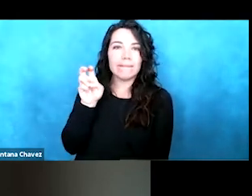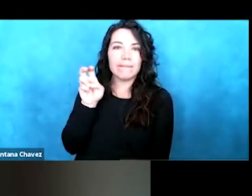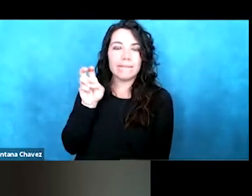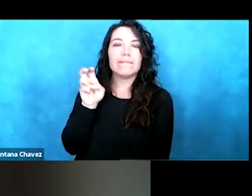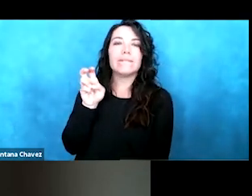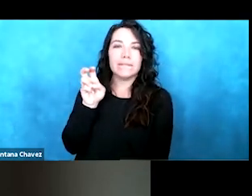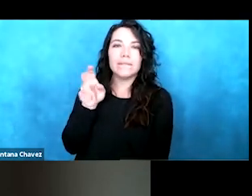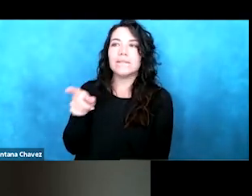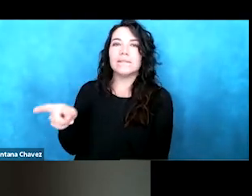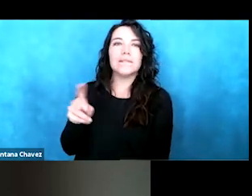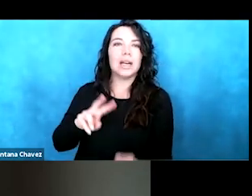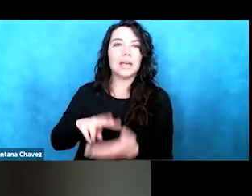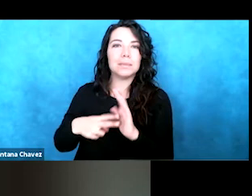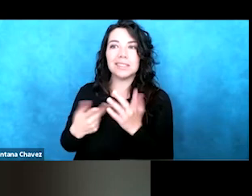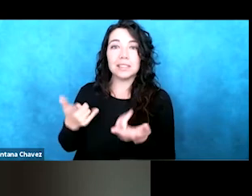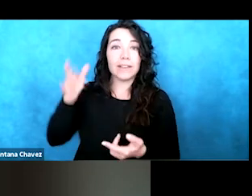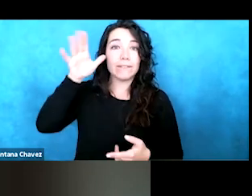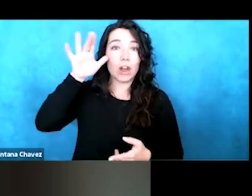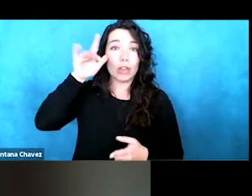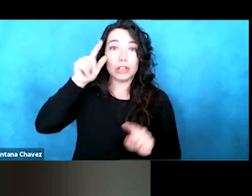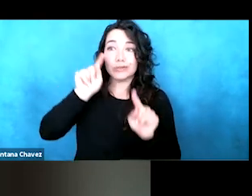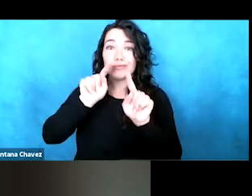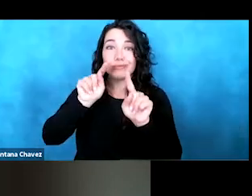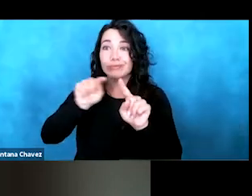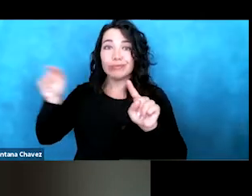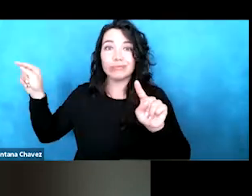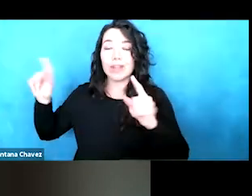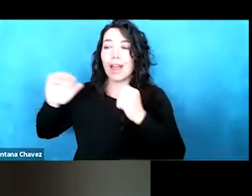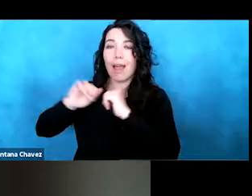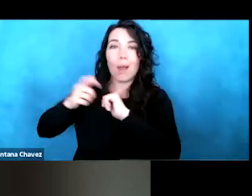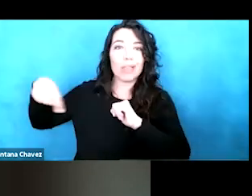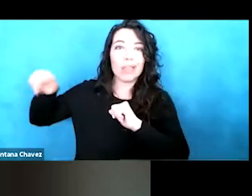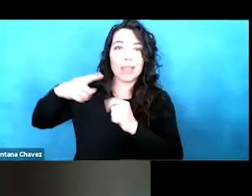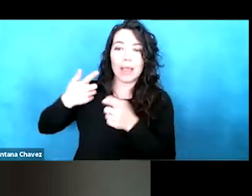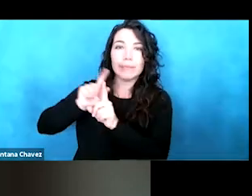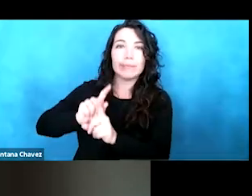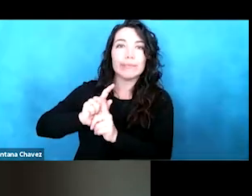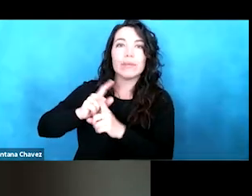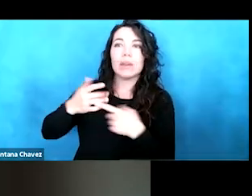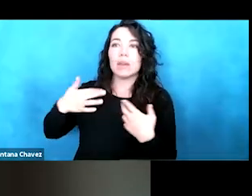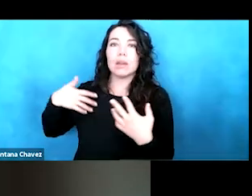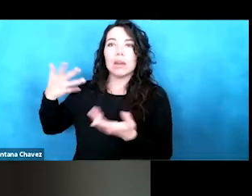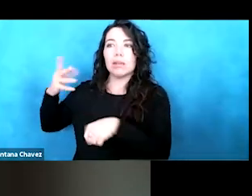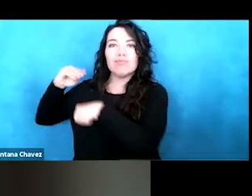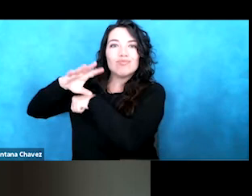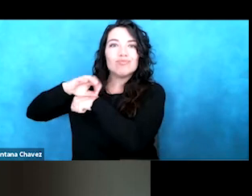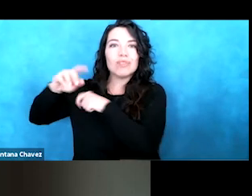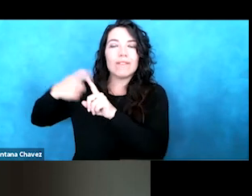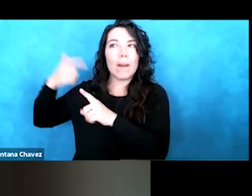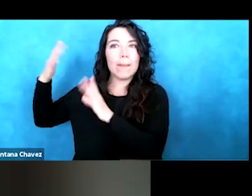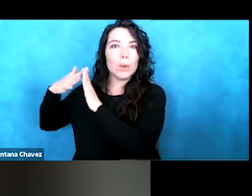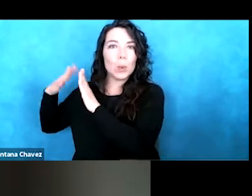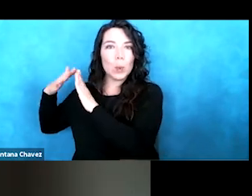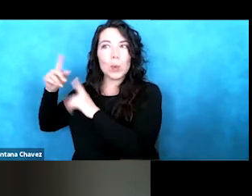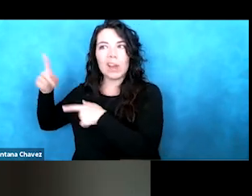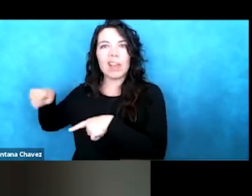fathers were receiving mentoring and support from other men within the community who were recognized